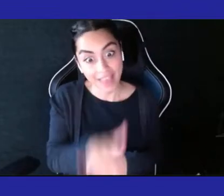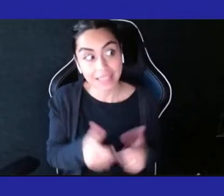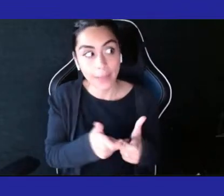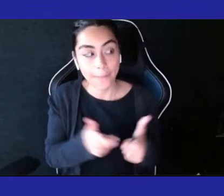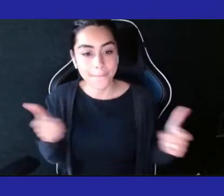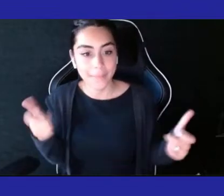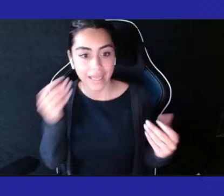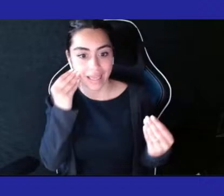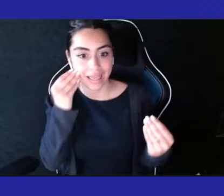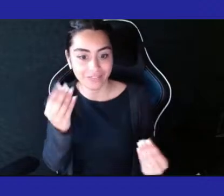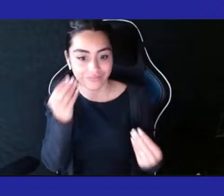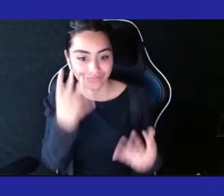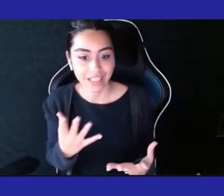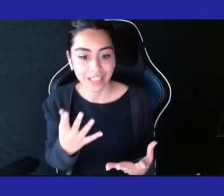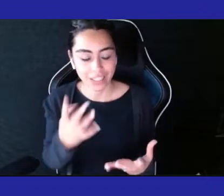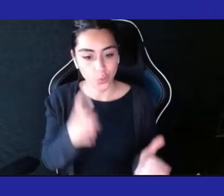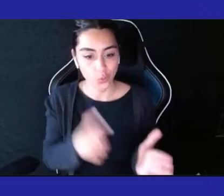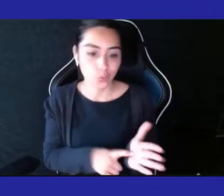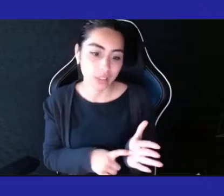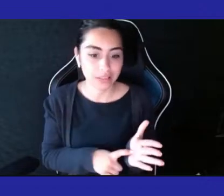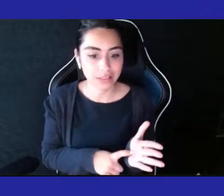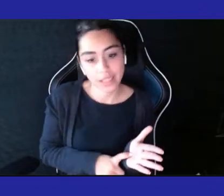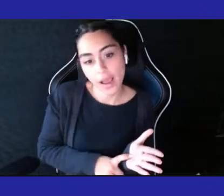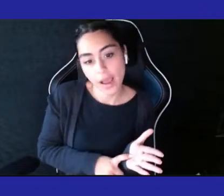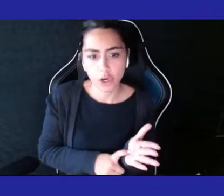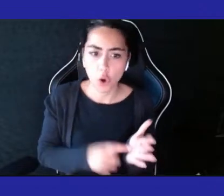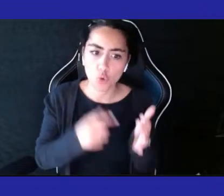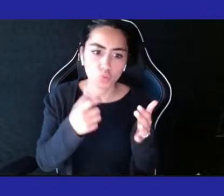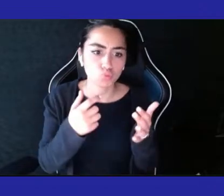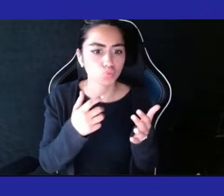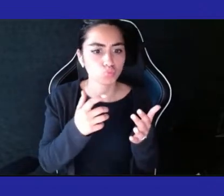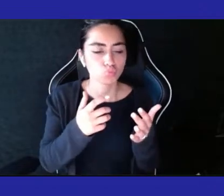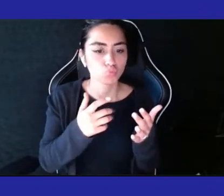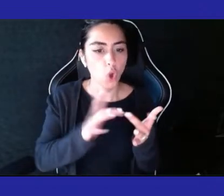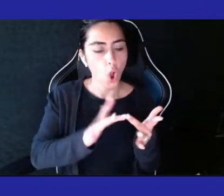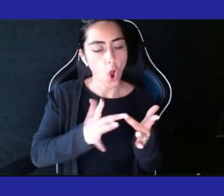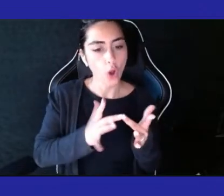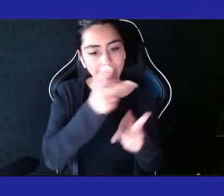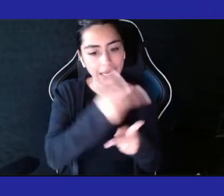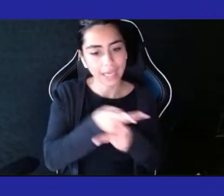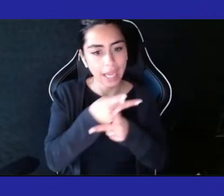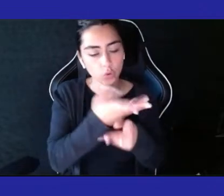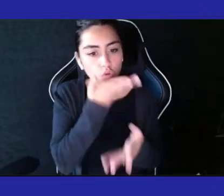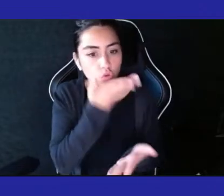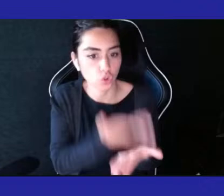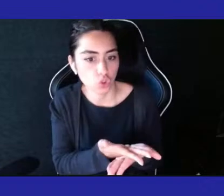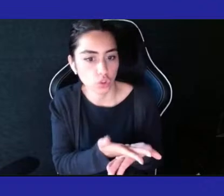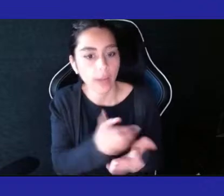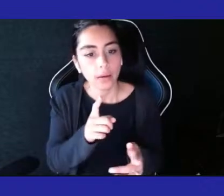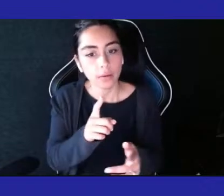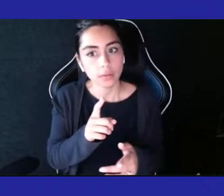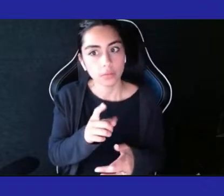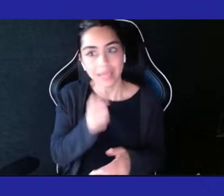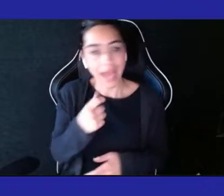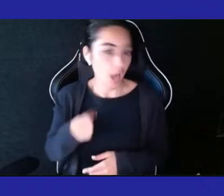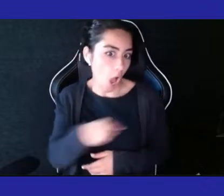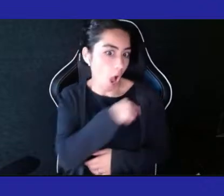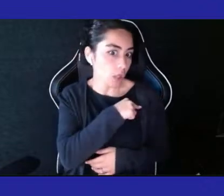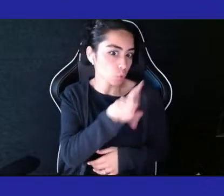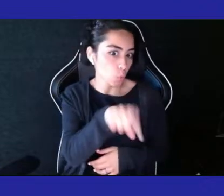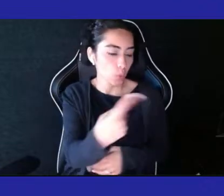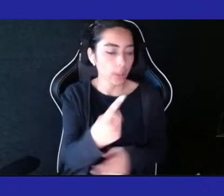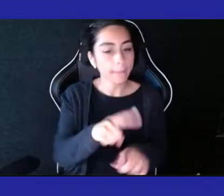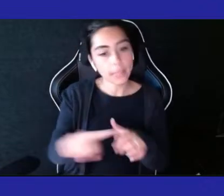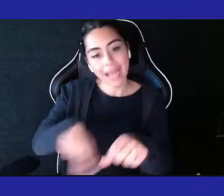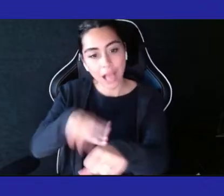virtual care is as good. So a lot I don't mean us, but like Right. nationally. right, right, With the others,